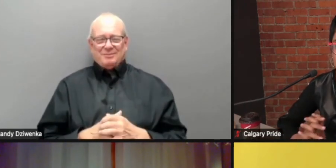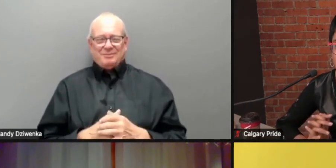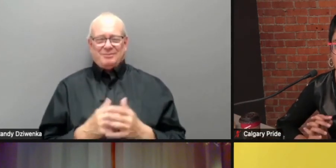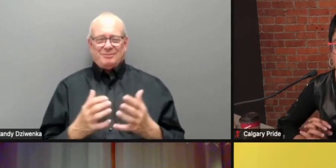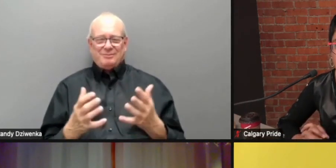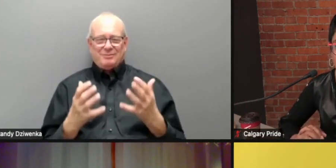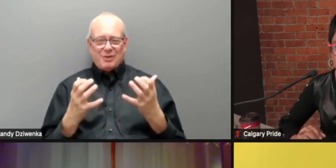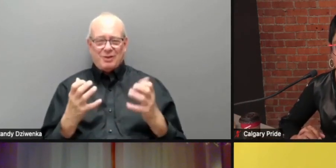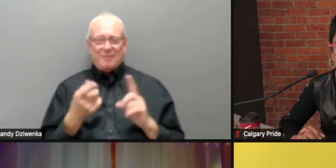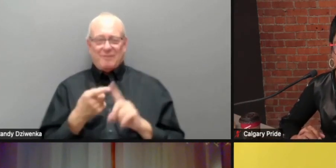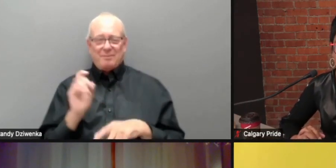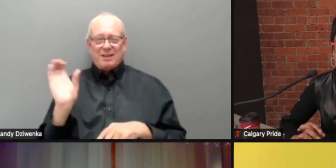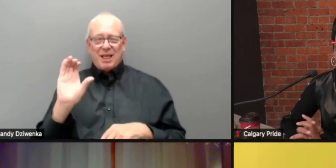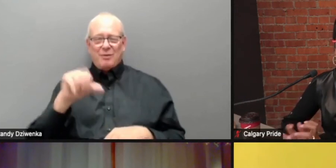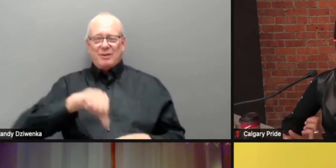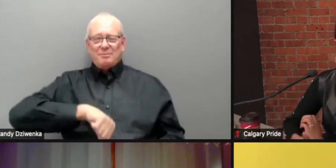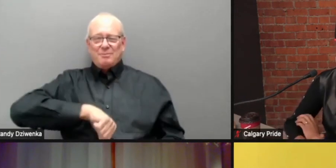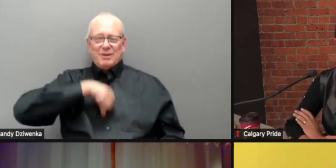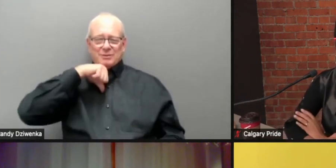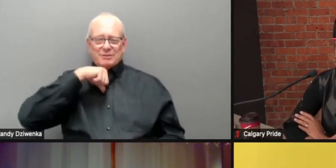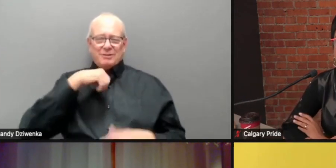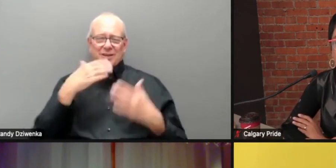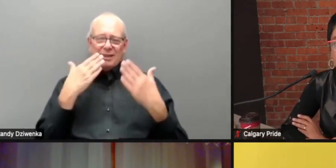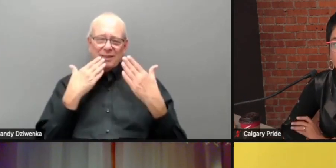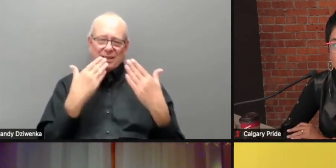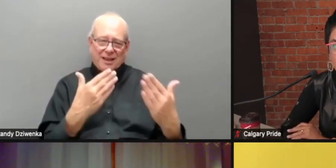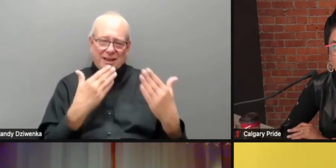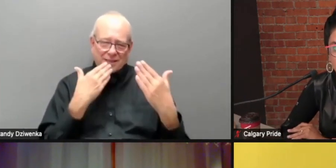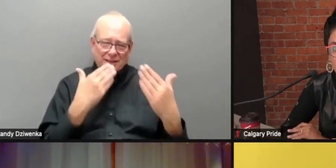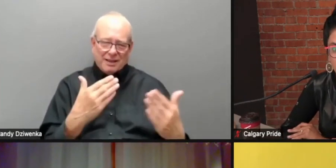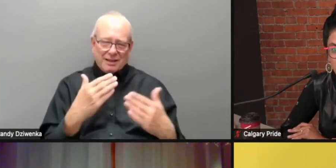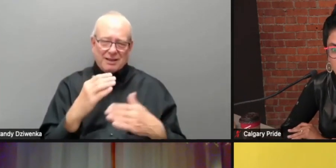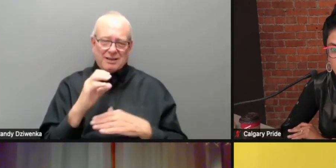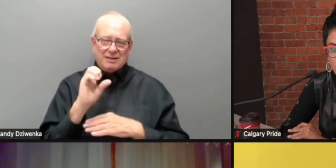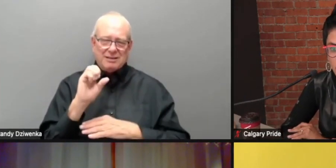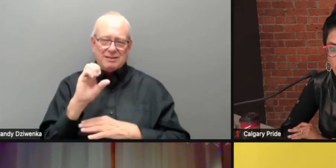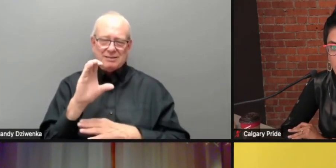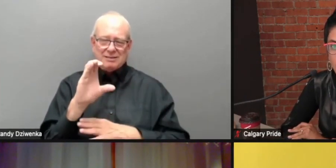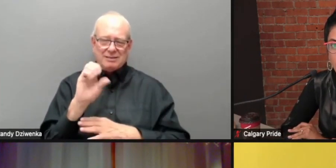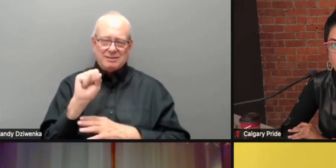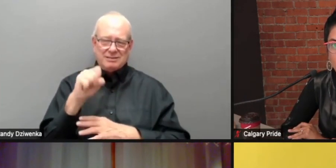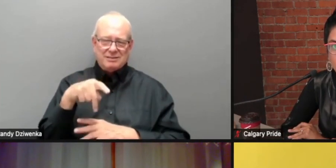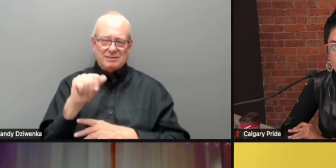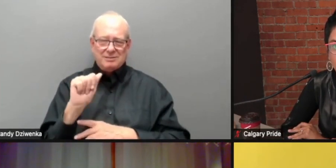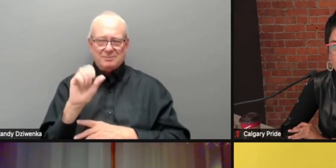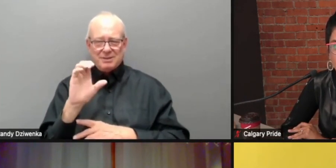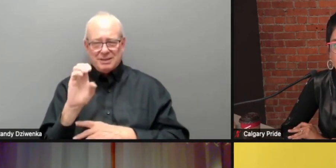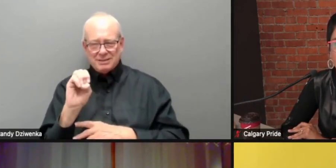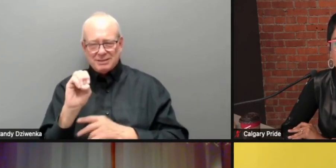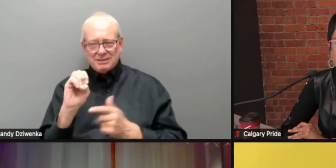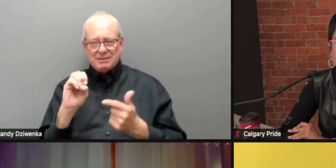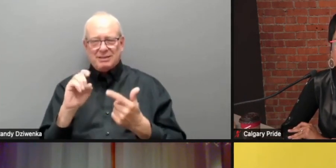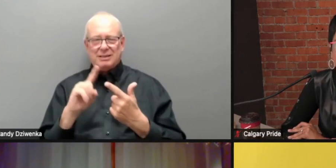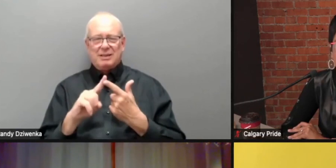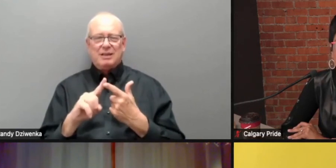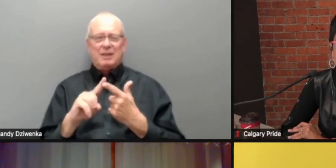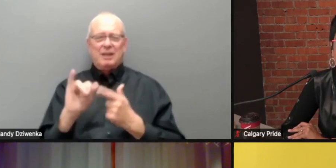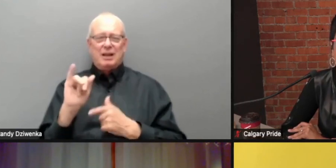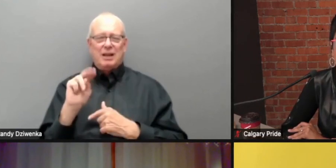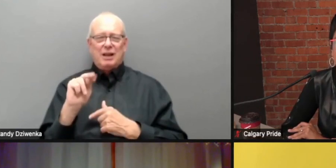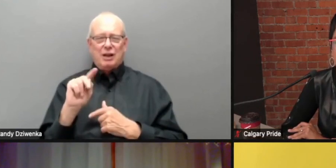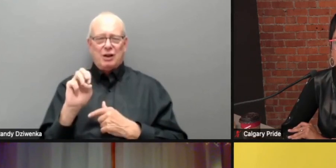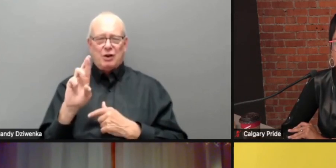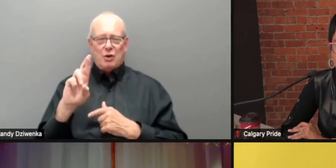thank C-Space, Interpride, and Infosys for their support for tonight's event. To those folks who are watching at